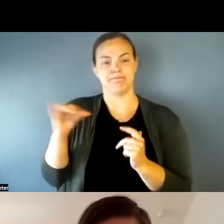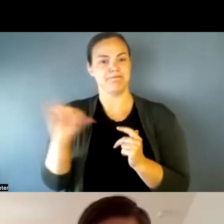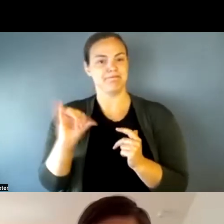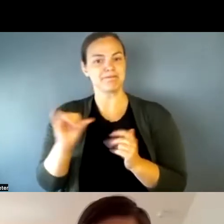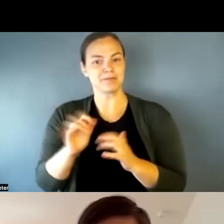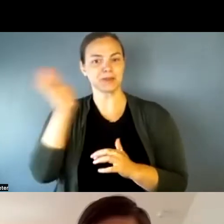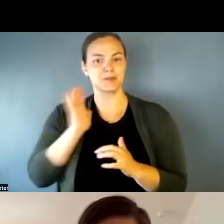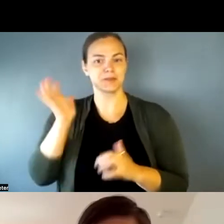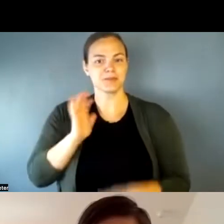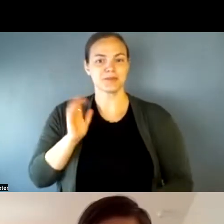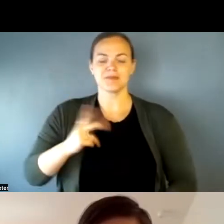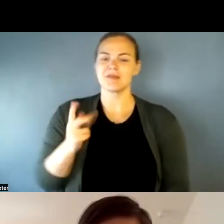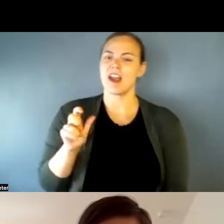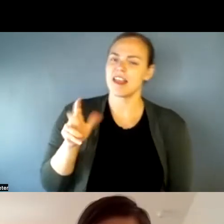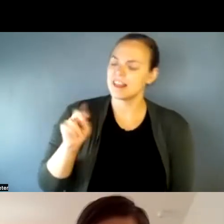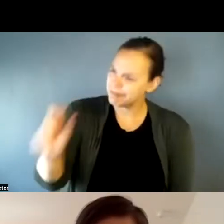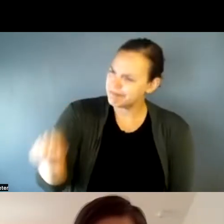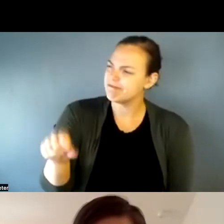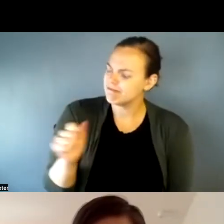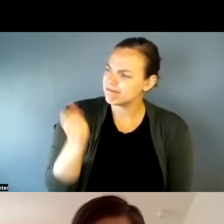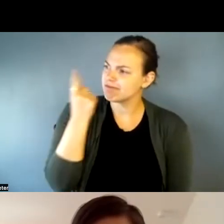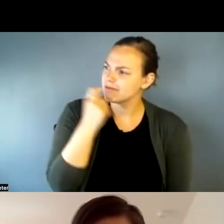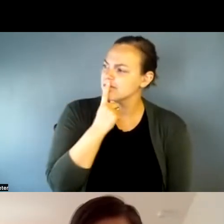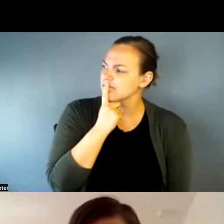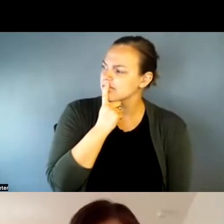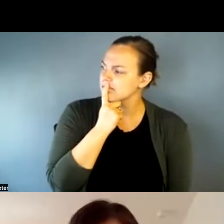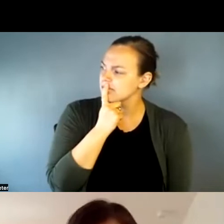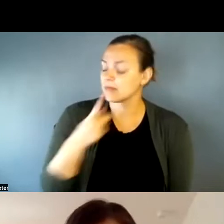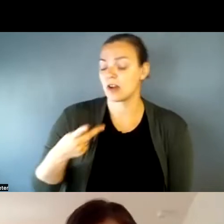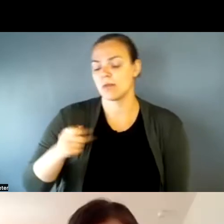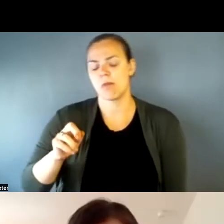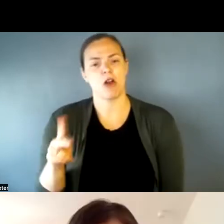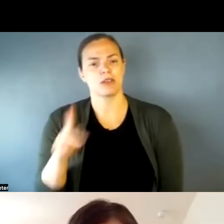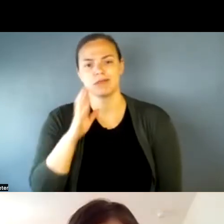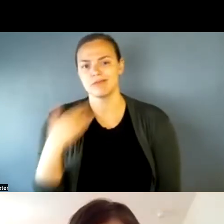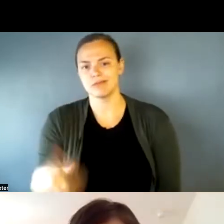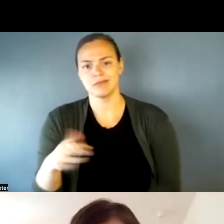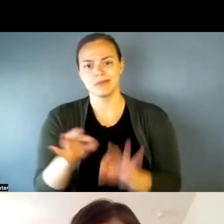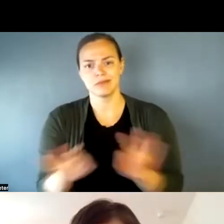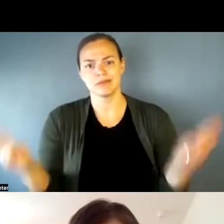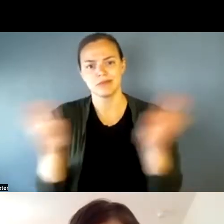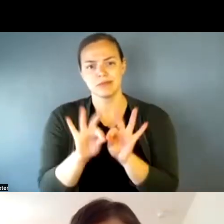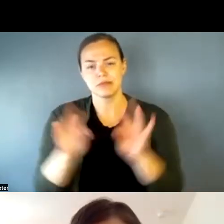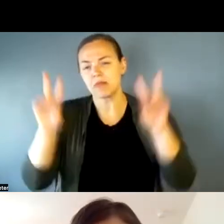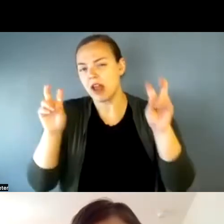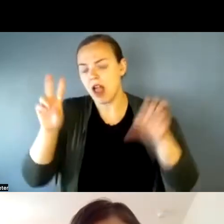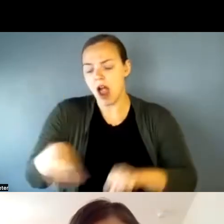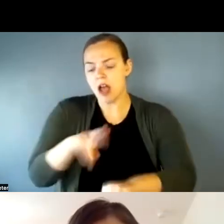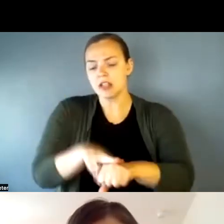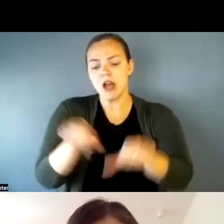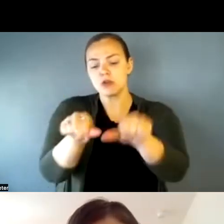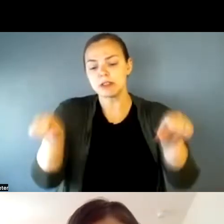Yeah, it makes sense. Yeah, because parks are actually, obviously really important, like natural spaces or managed